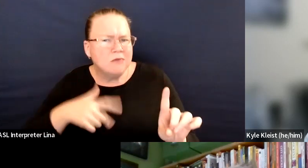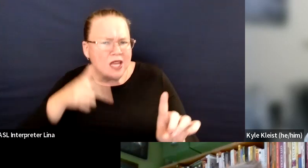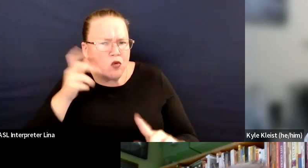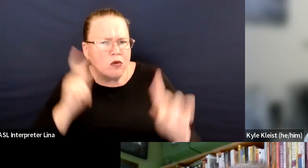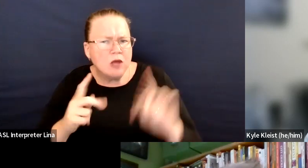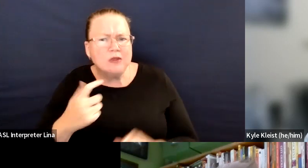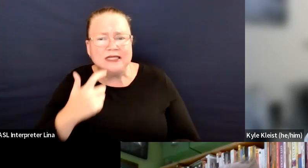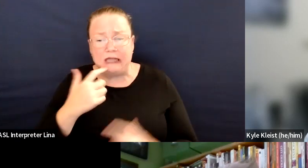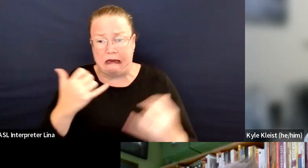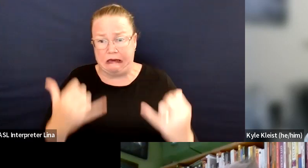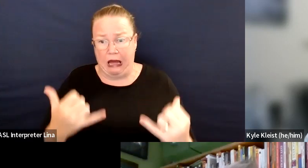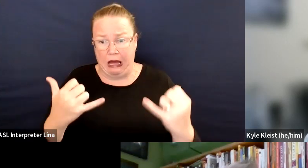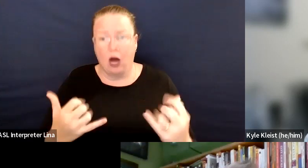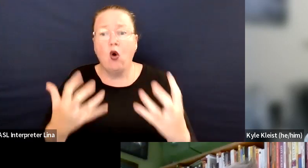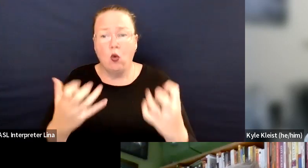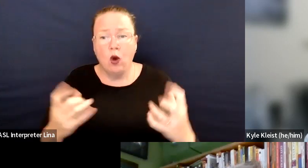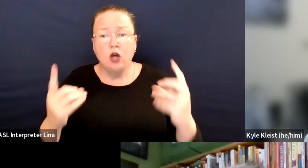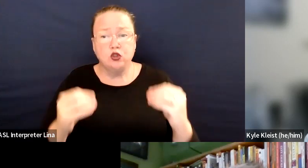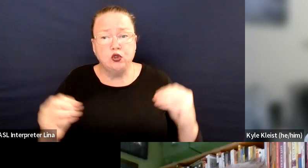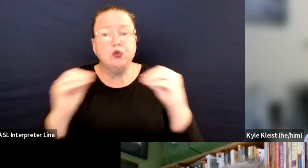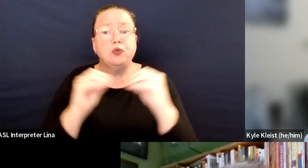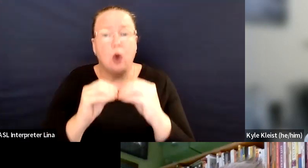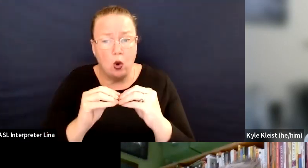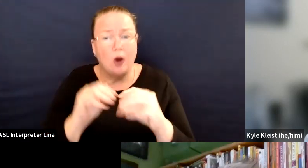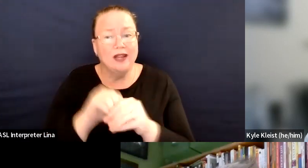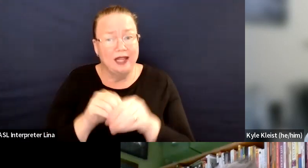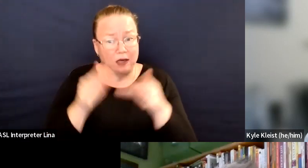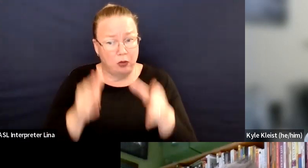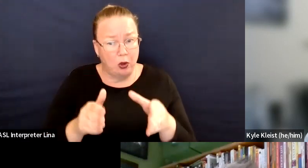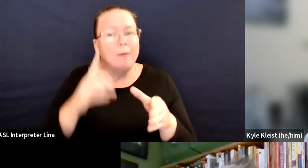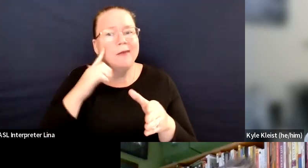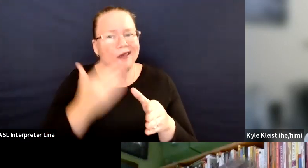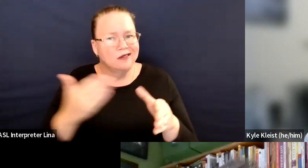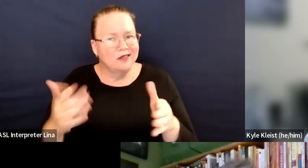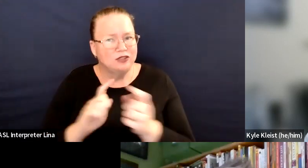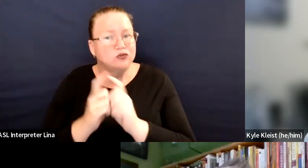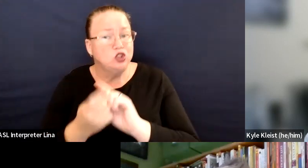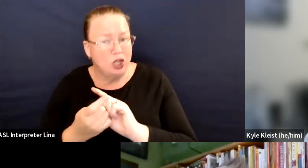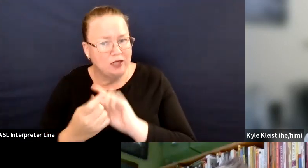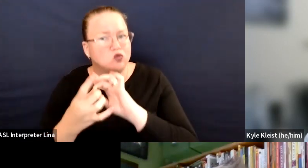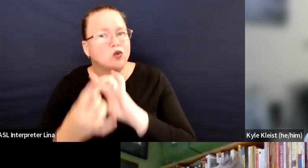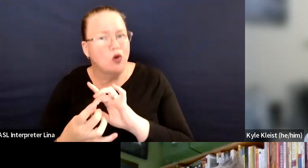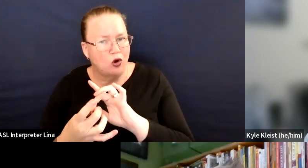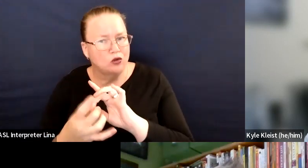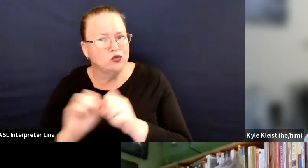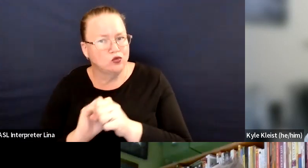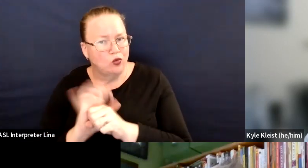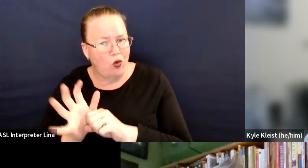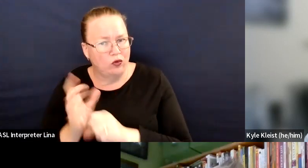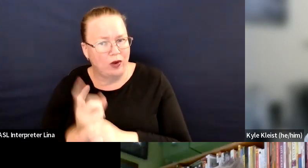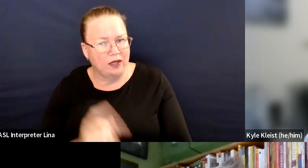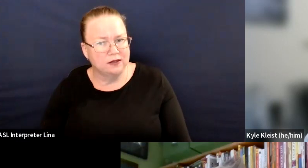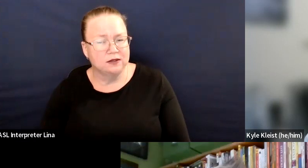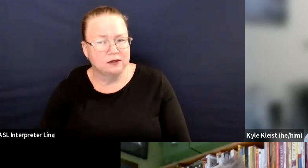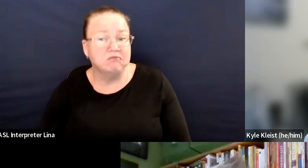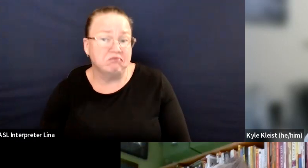saying now we're looking to do some more in person because things have changed with regards to the pandemic?